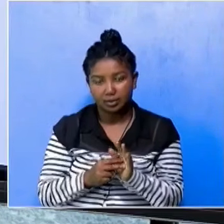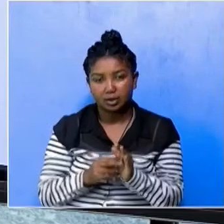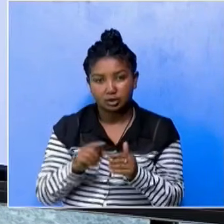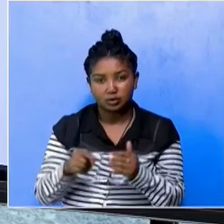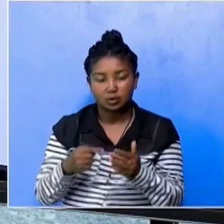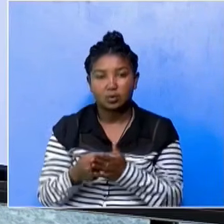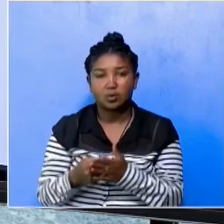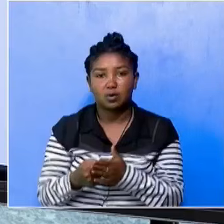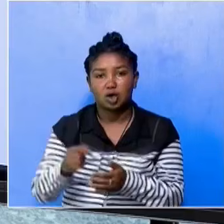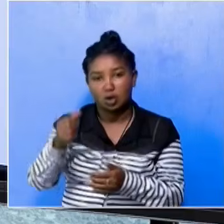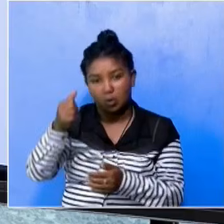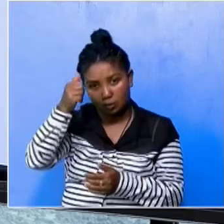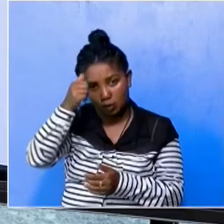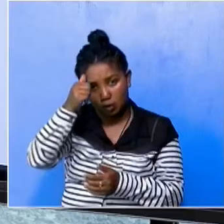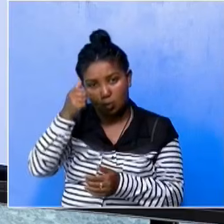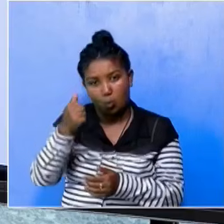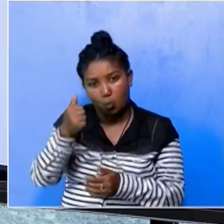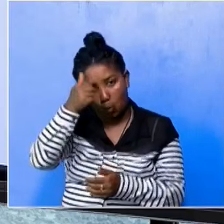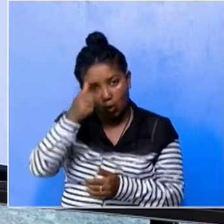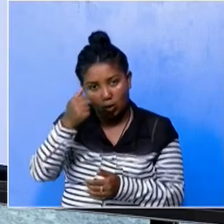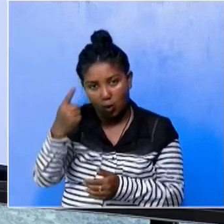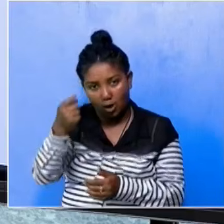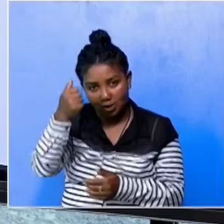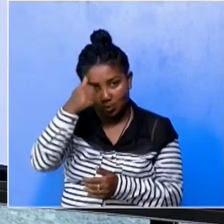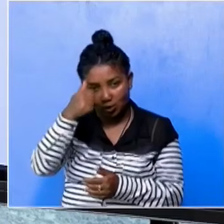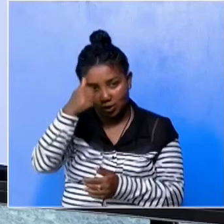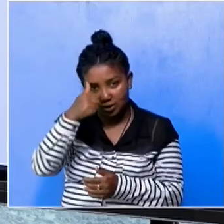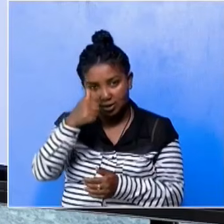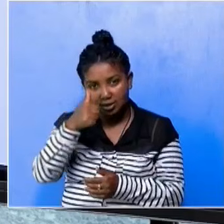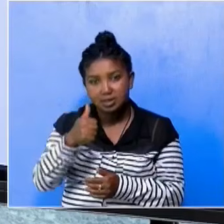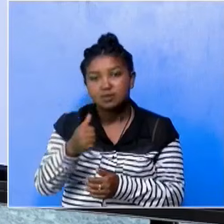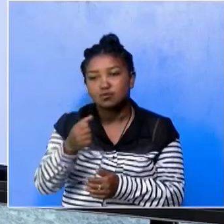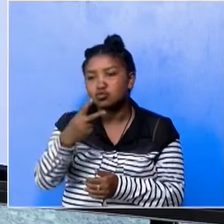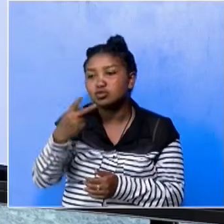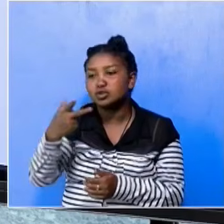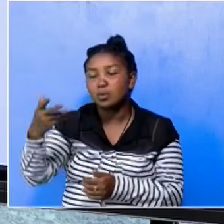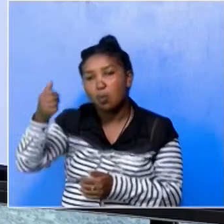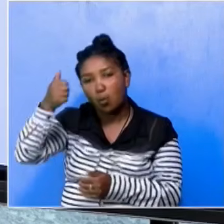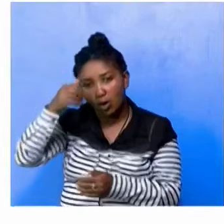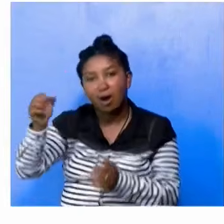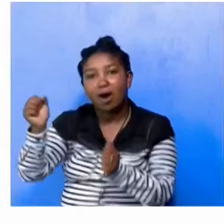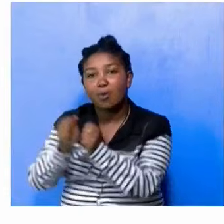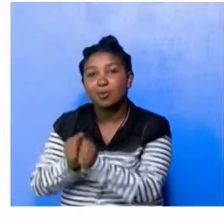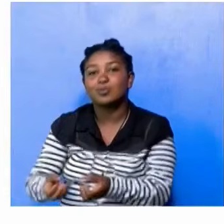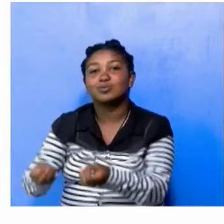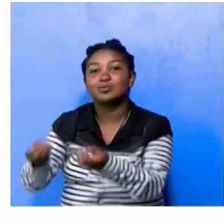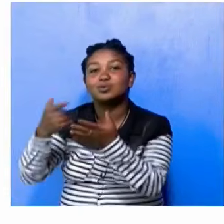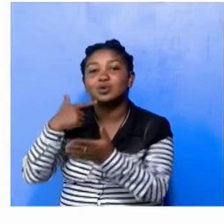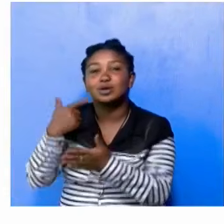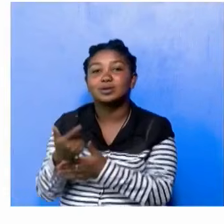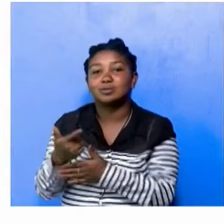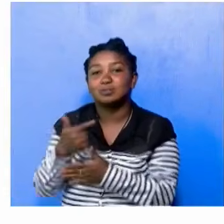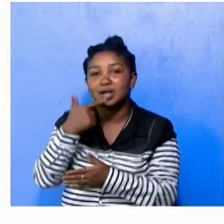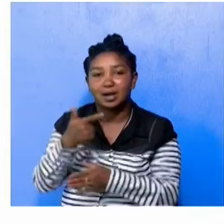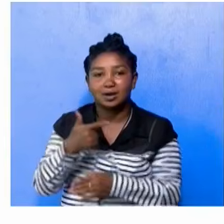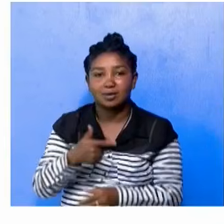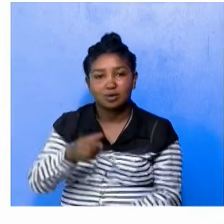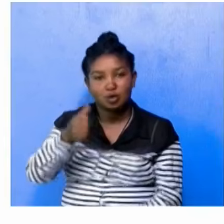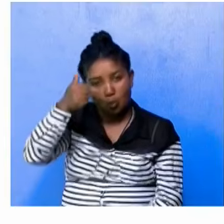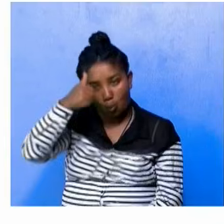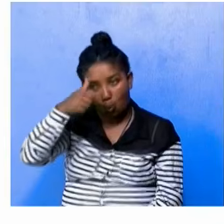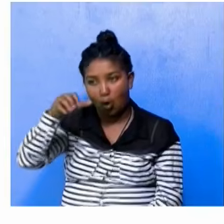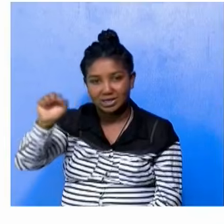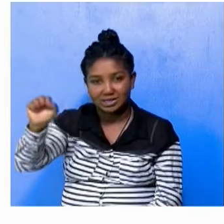So, boy, 1 boy. What about if 2 or more? Yes, we have to say